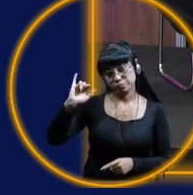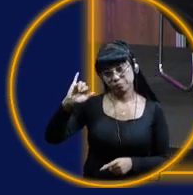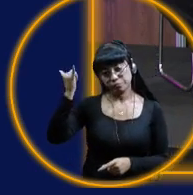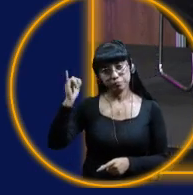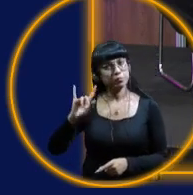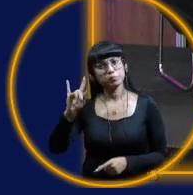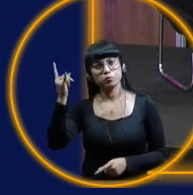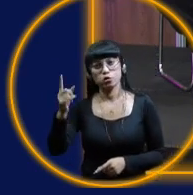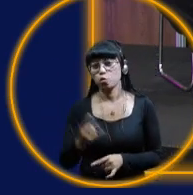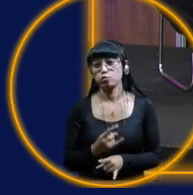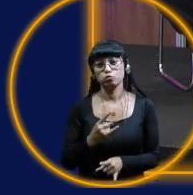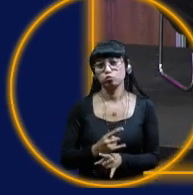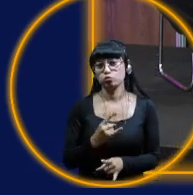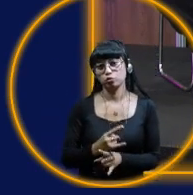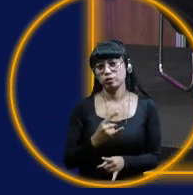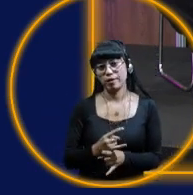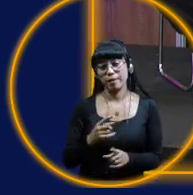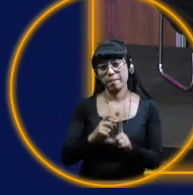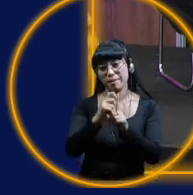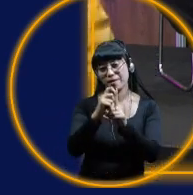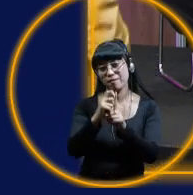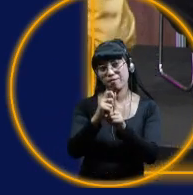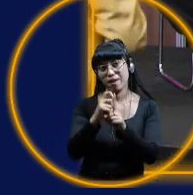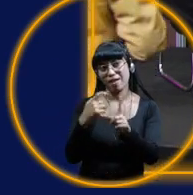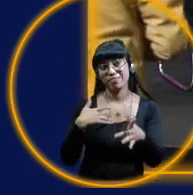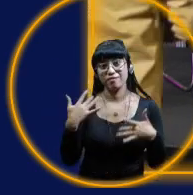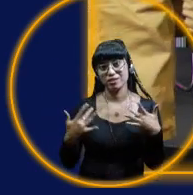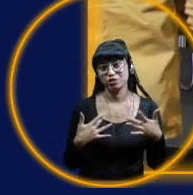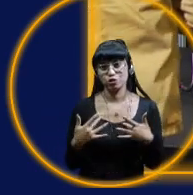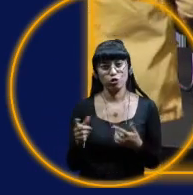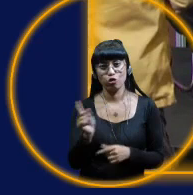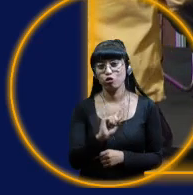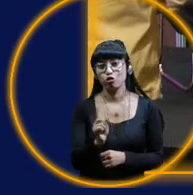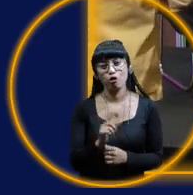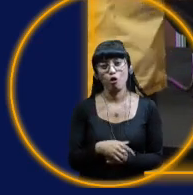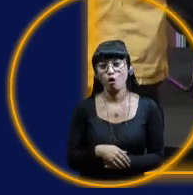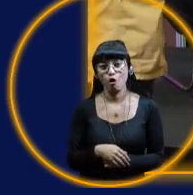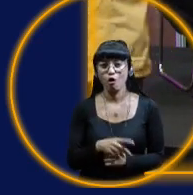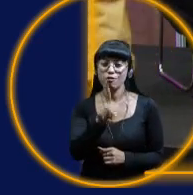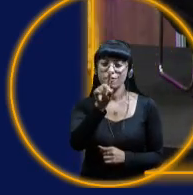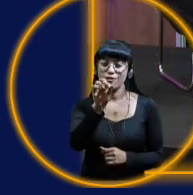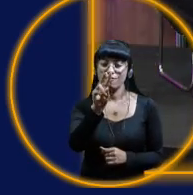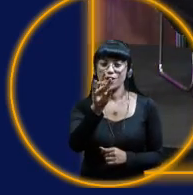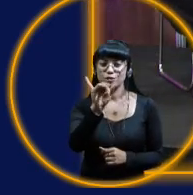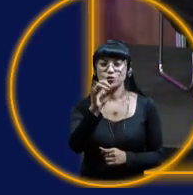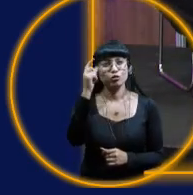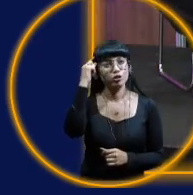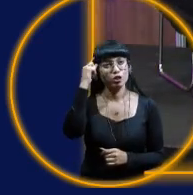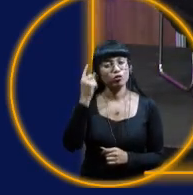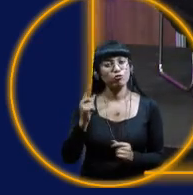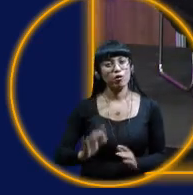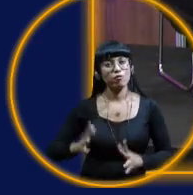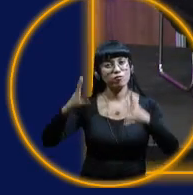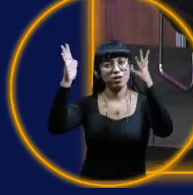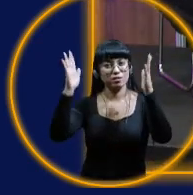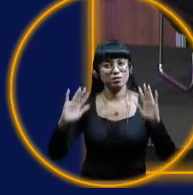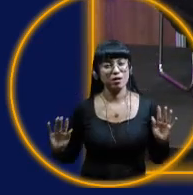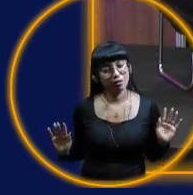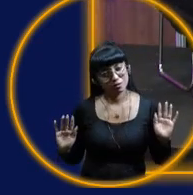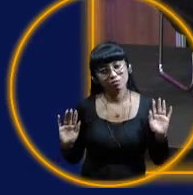fun, because when I think of fun, I think of like carnival rides or something. That's just like a